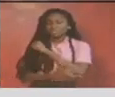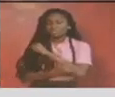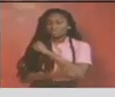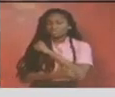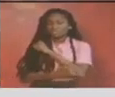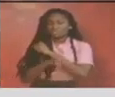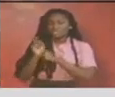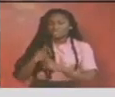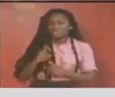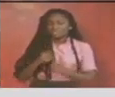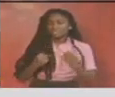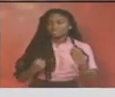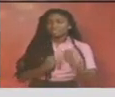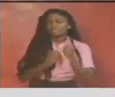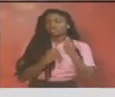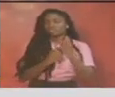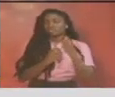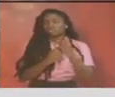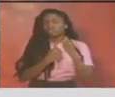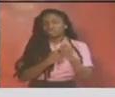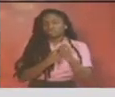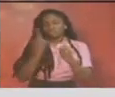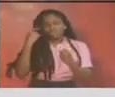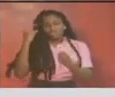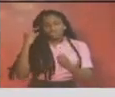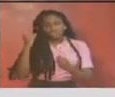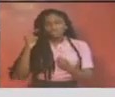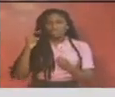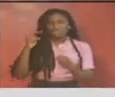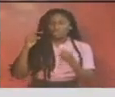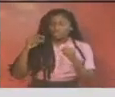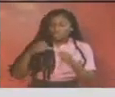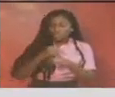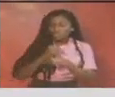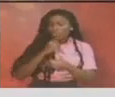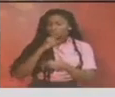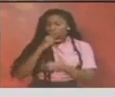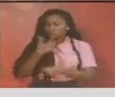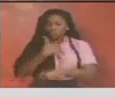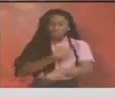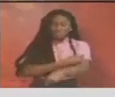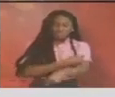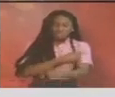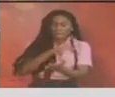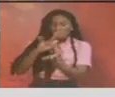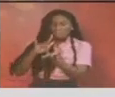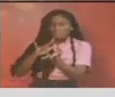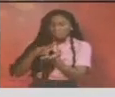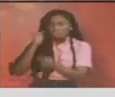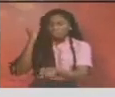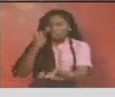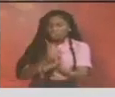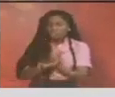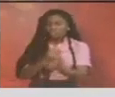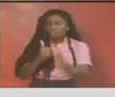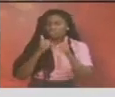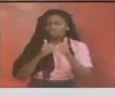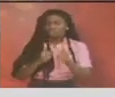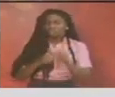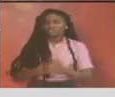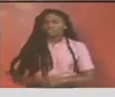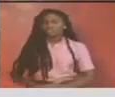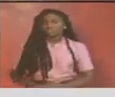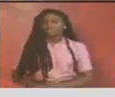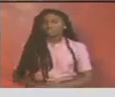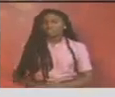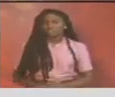support in doing this step in terms of assessing medicines, vaccines, and test kits. And they've rolled out their emergency use listing